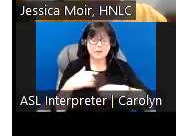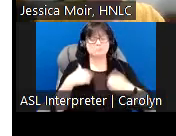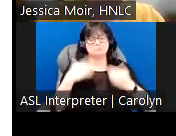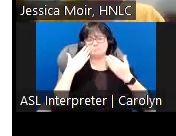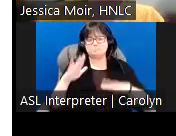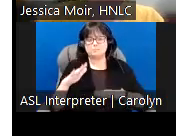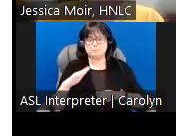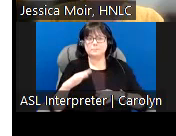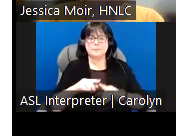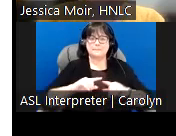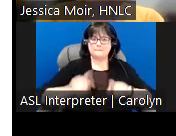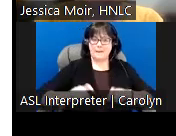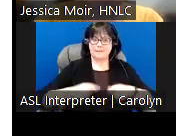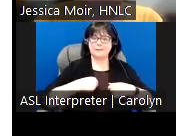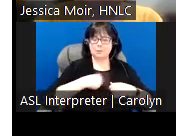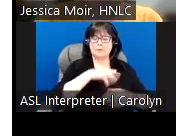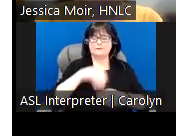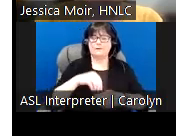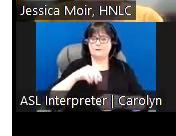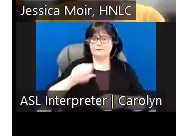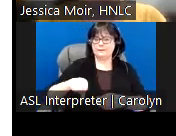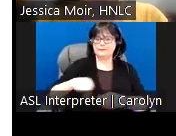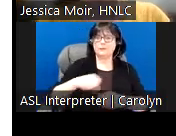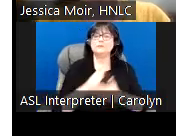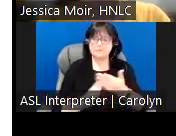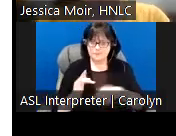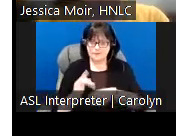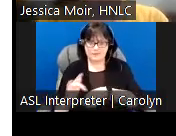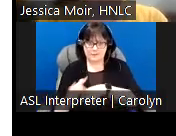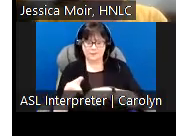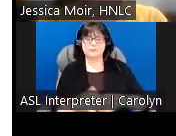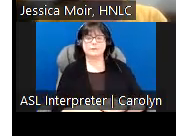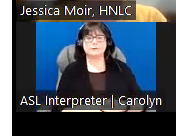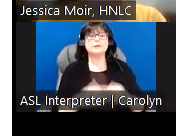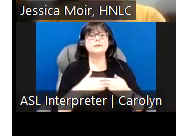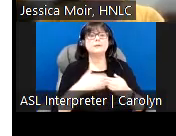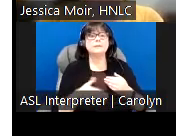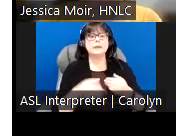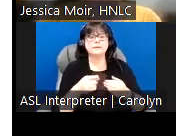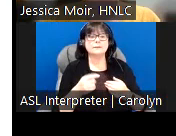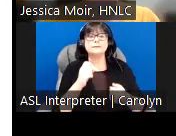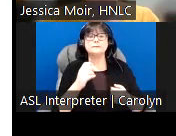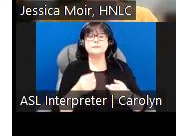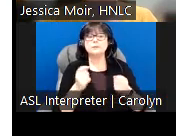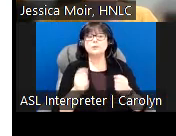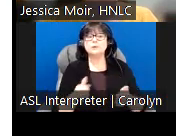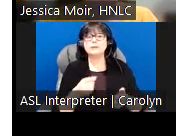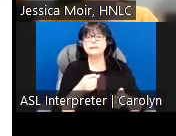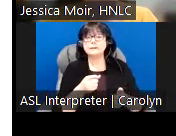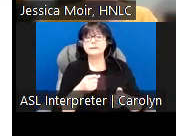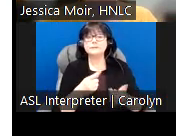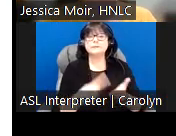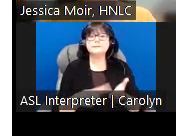that. So if we go to the next slide, I'm just going to talk quickly about some of